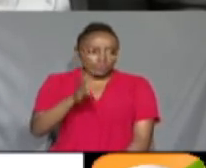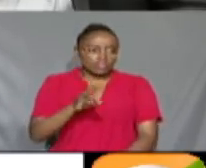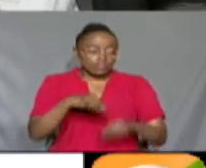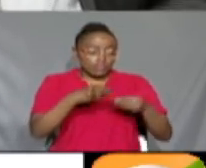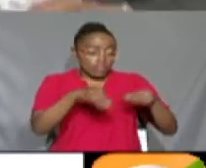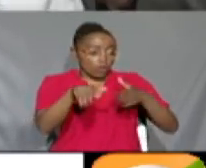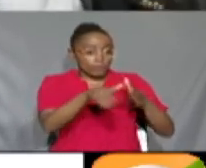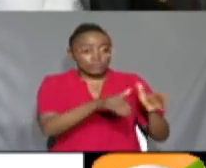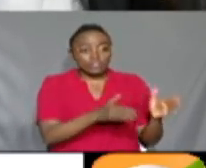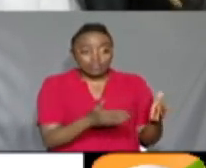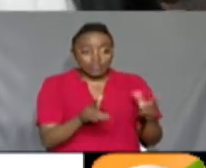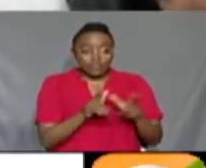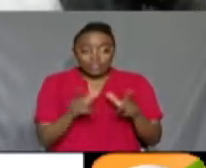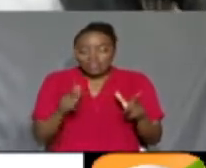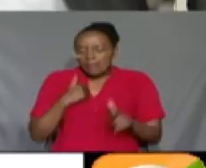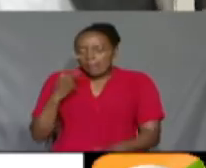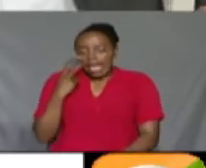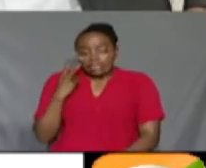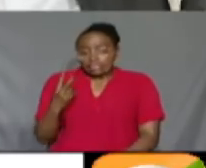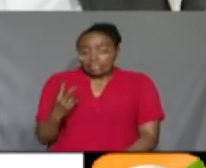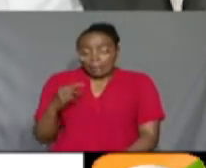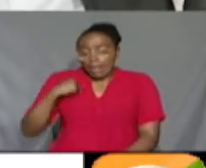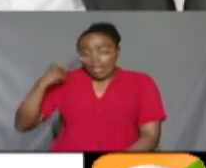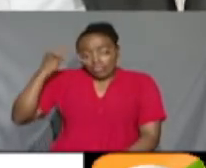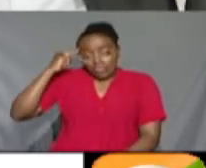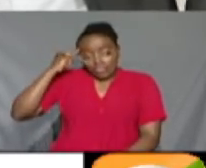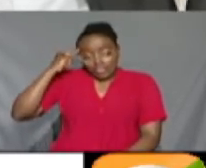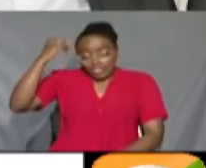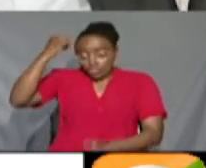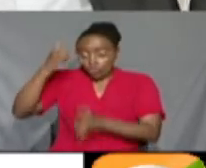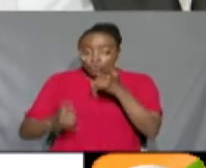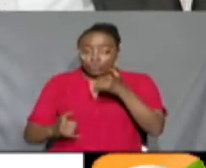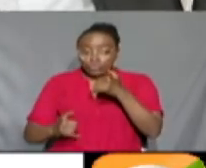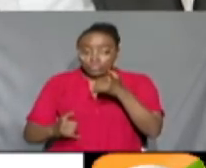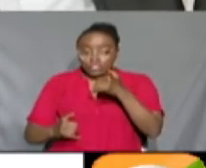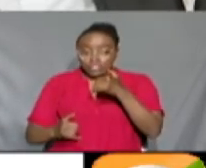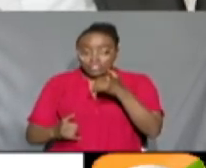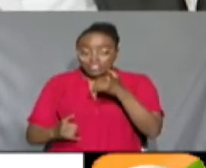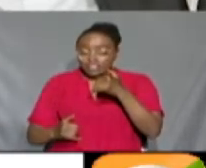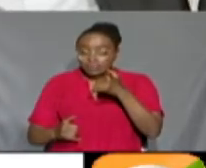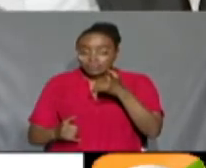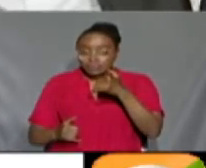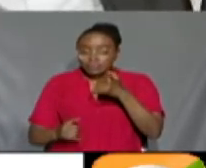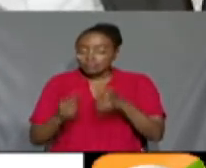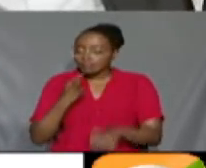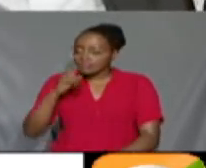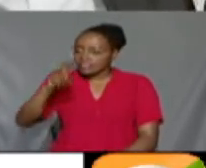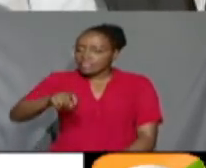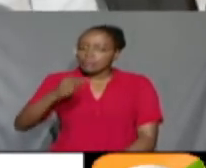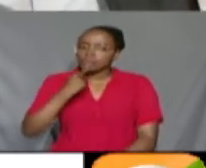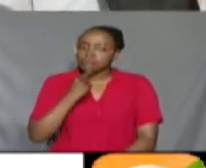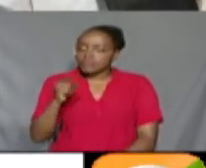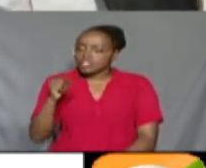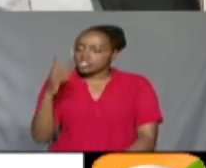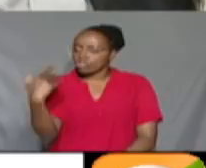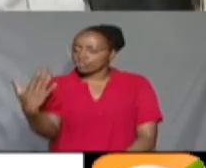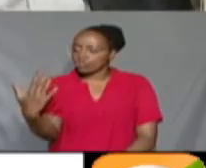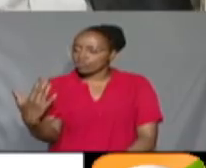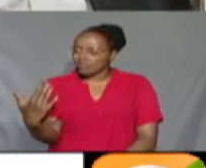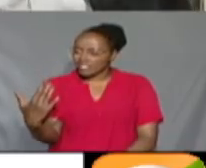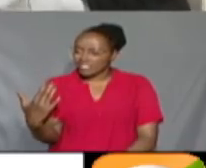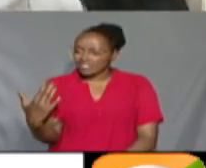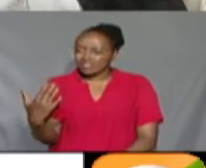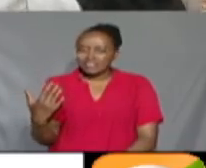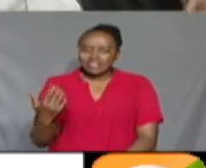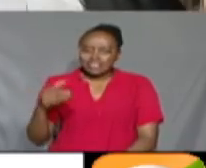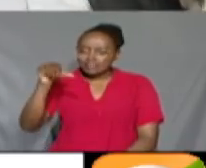My colleagues would allow me to say Wahiga, in conclusion, yes, that we should say that this document is good,